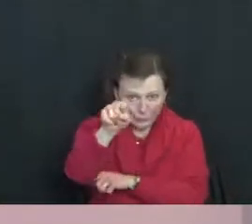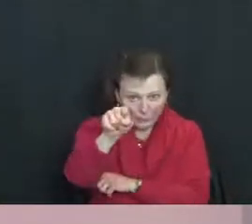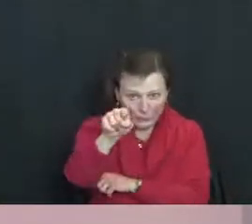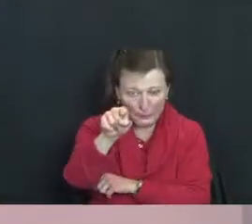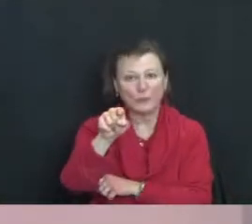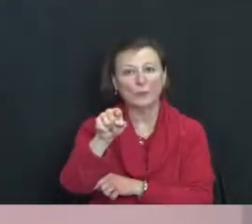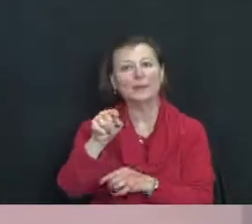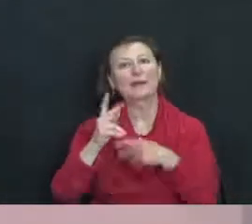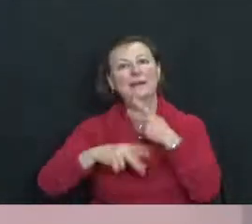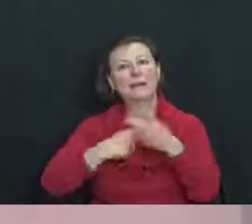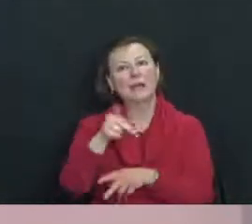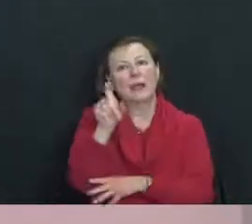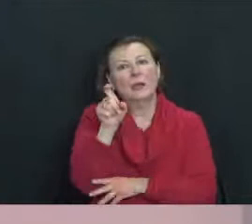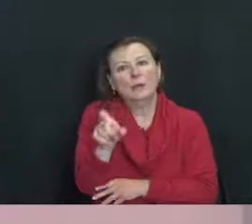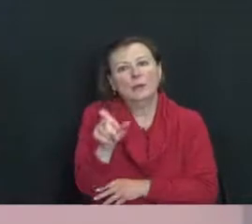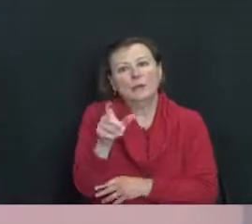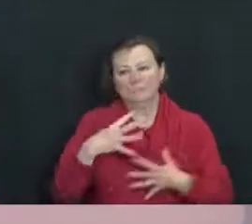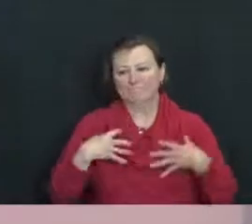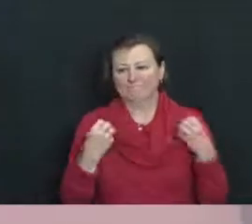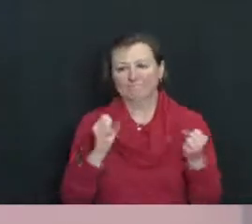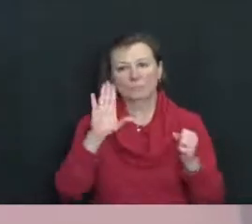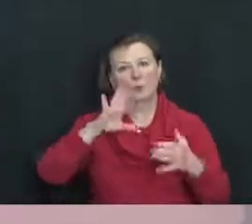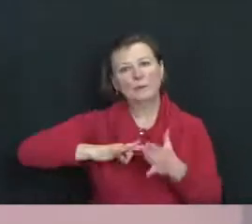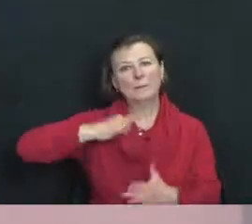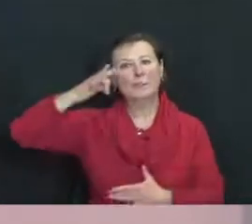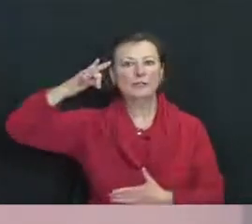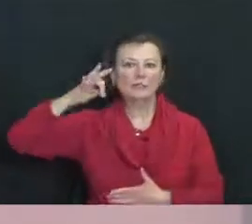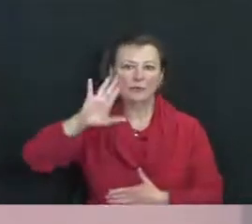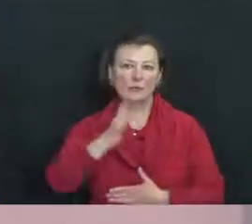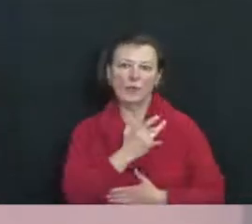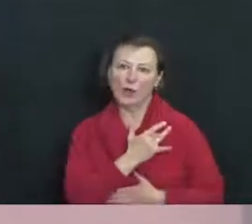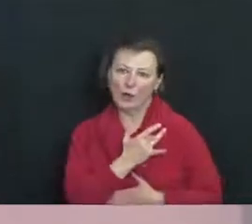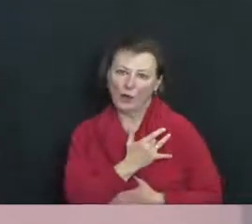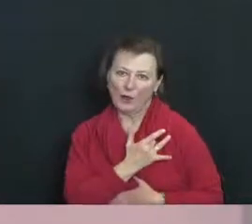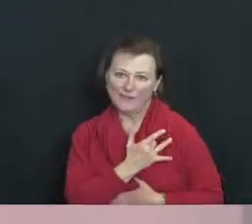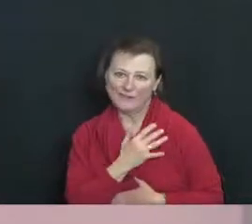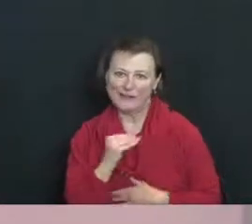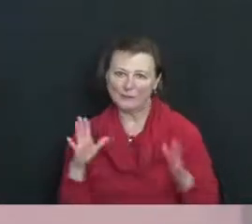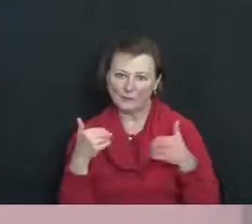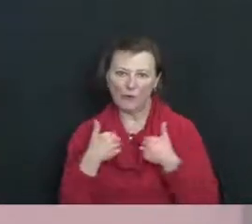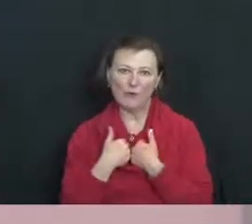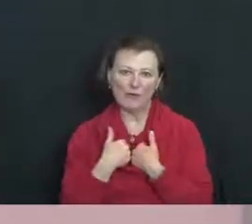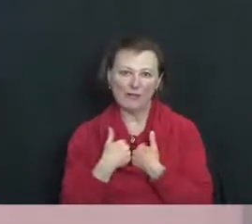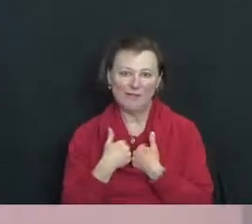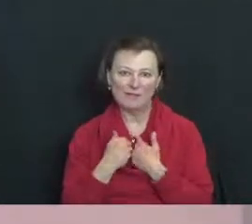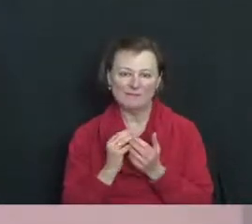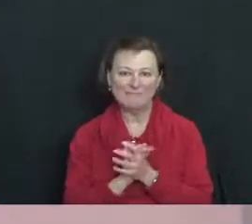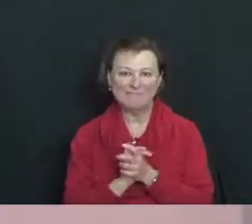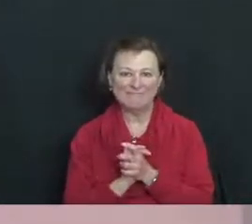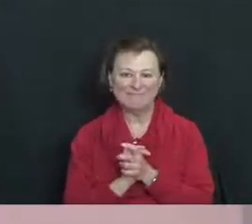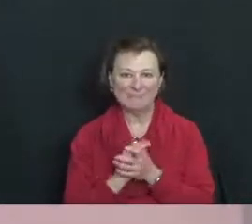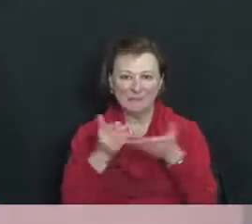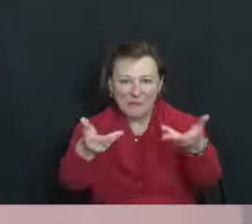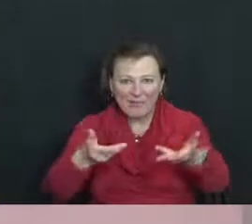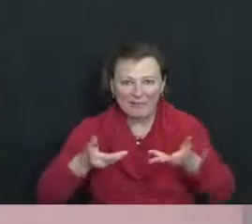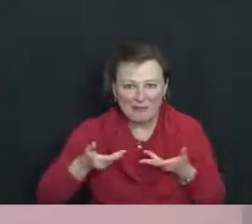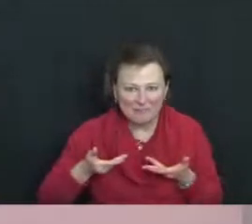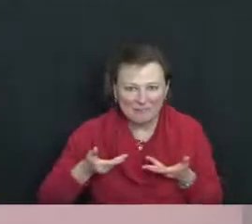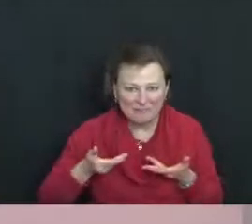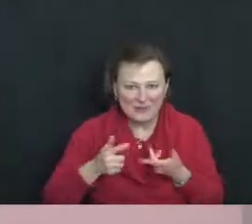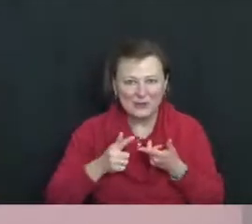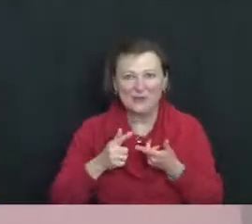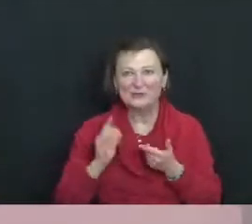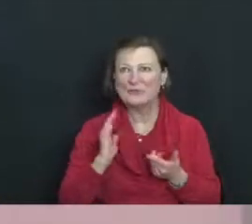restore your spirit, your heart, and your soul. Welcome to